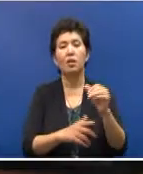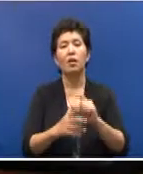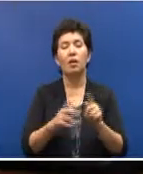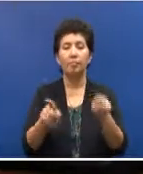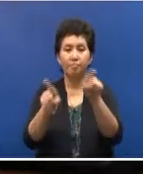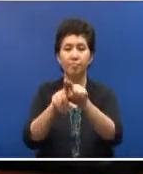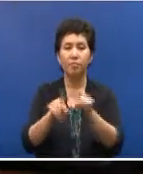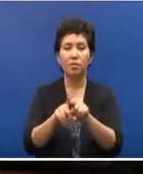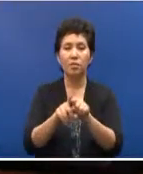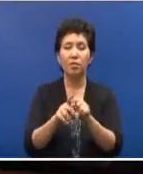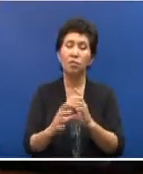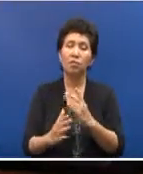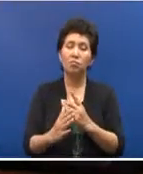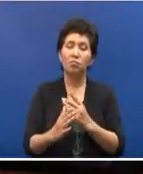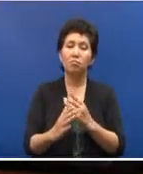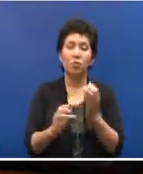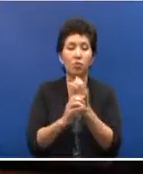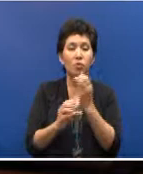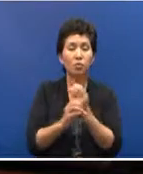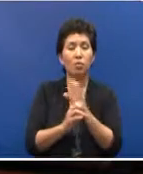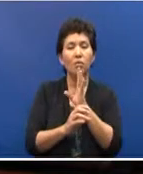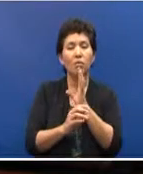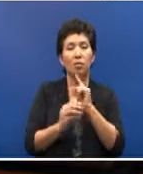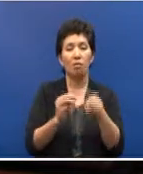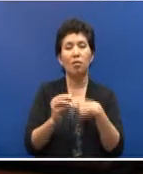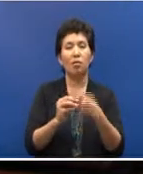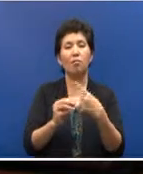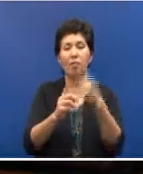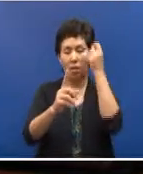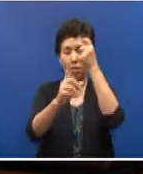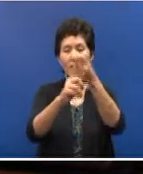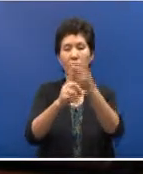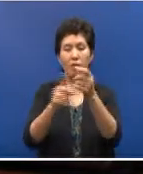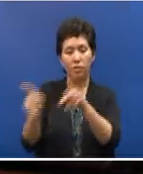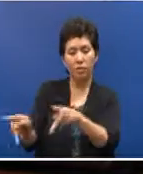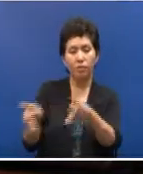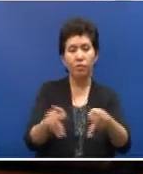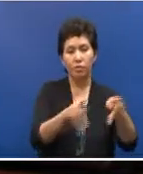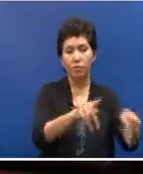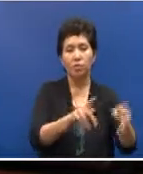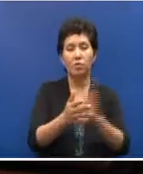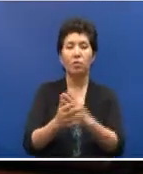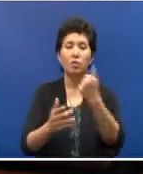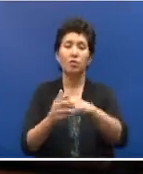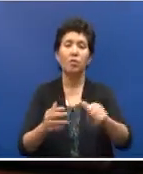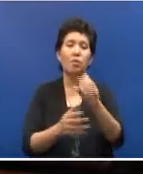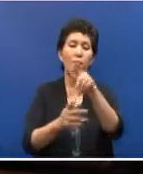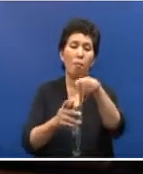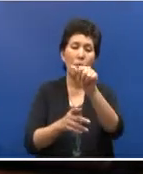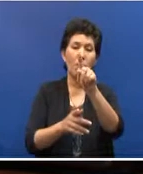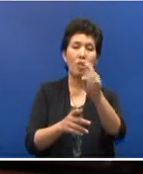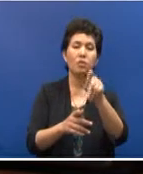like smallpox among the target population. Okay, so this is the strategy in order for them to exterminate the